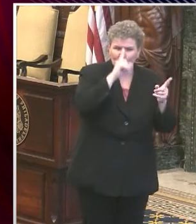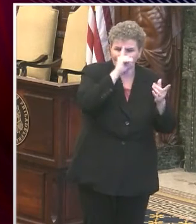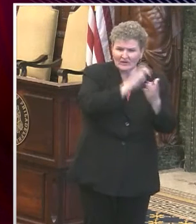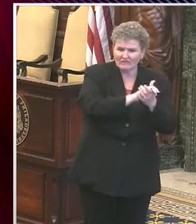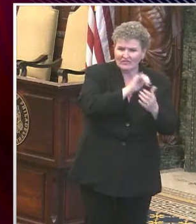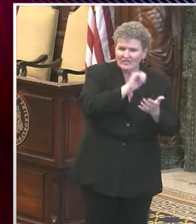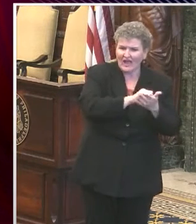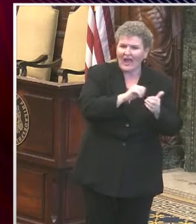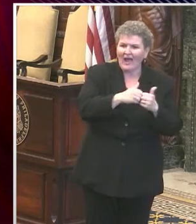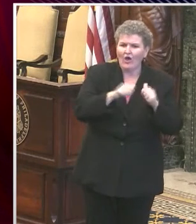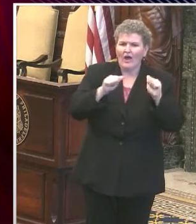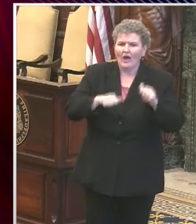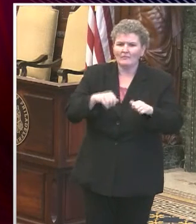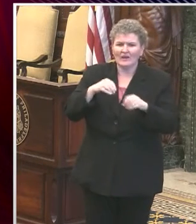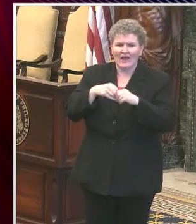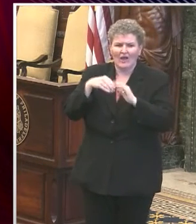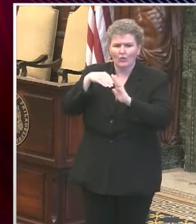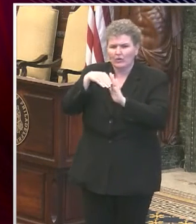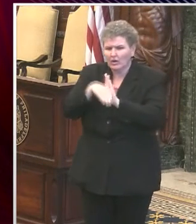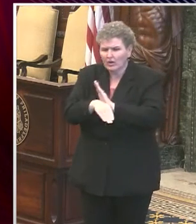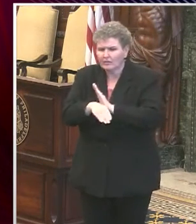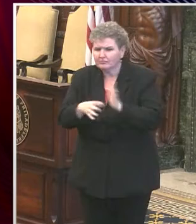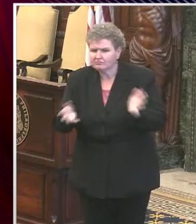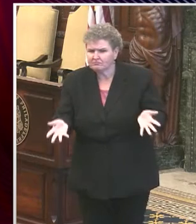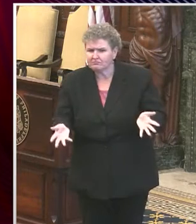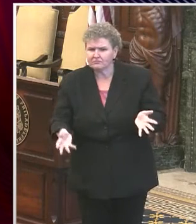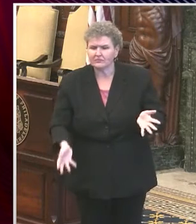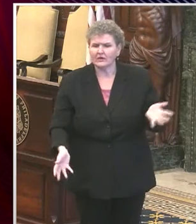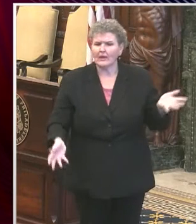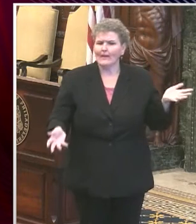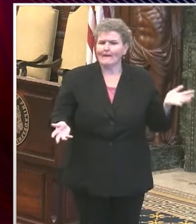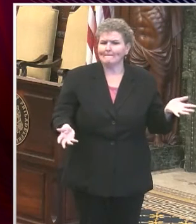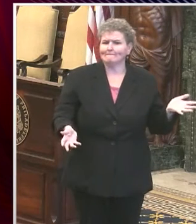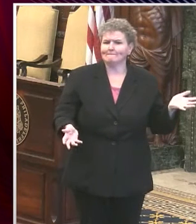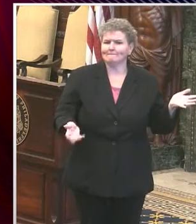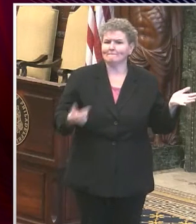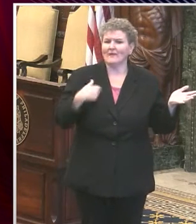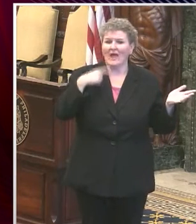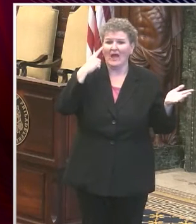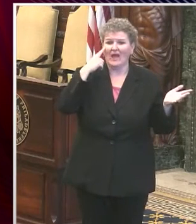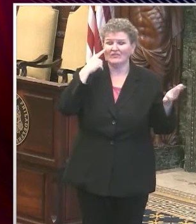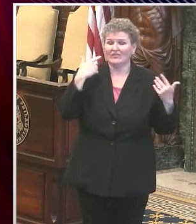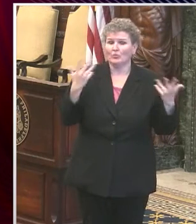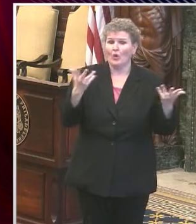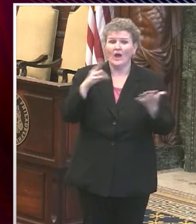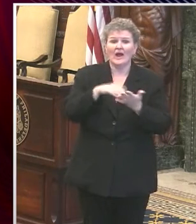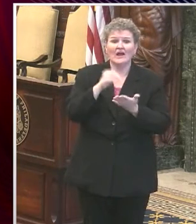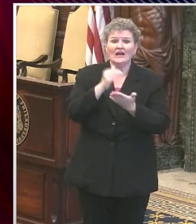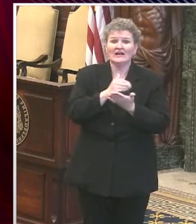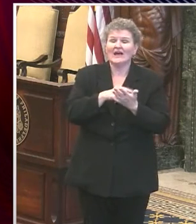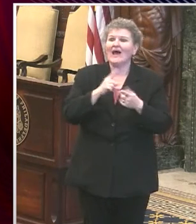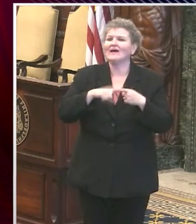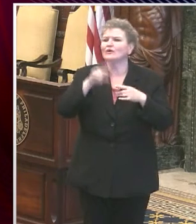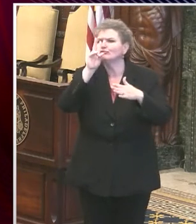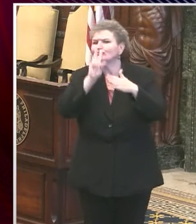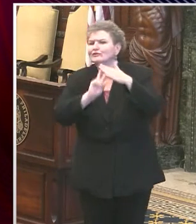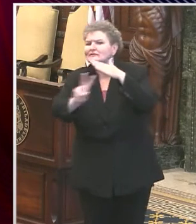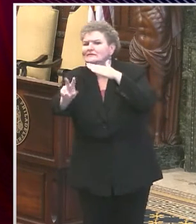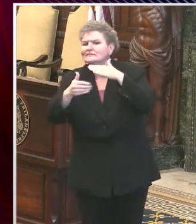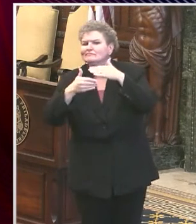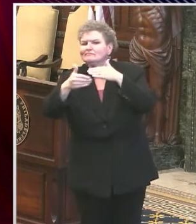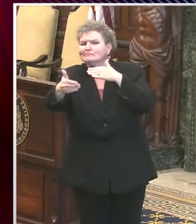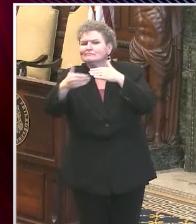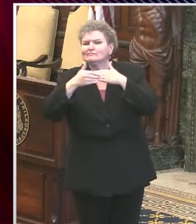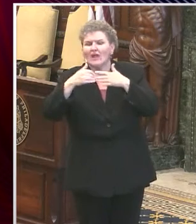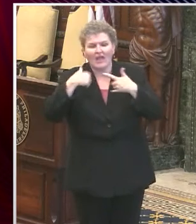said, I called it wrong then. And I think the lesson is that this is very unpredictable. I think everyone would agree that the